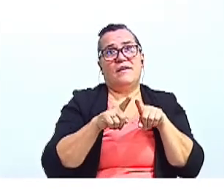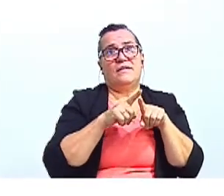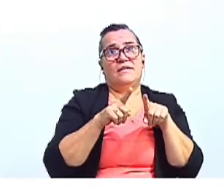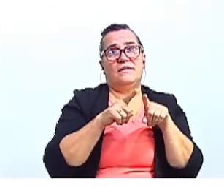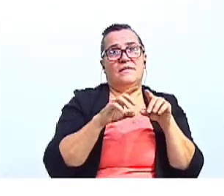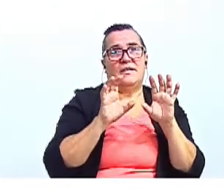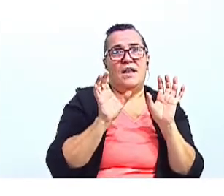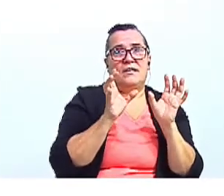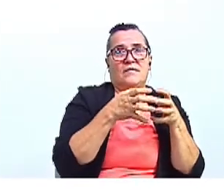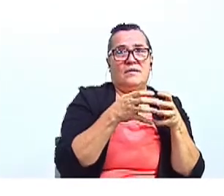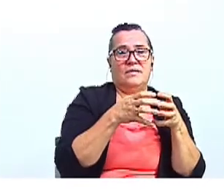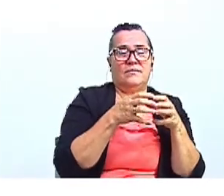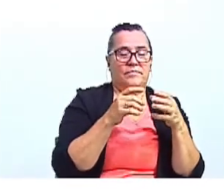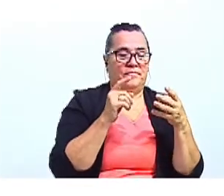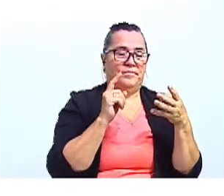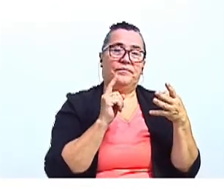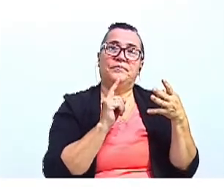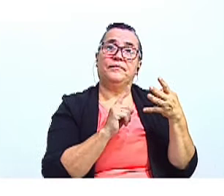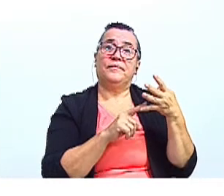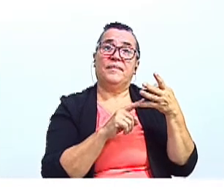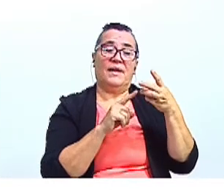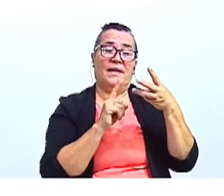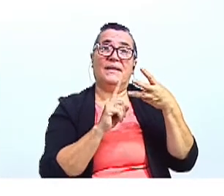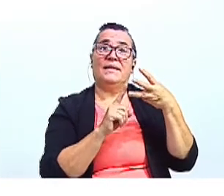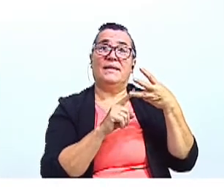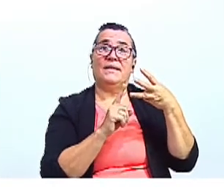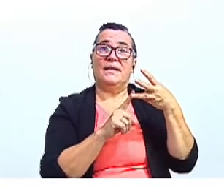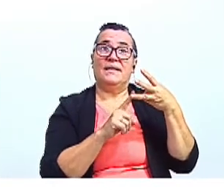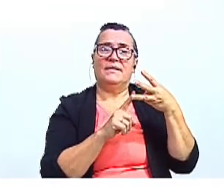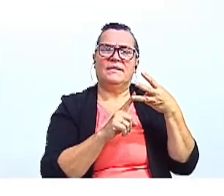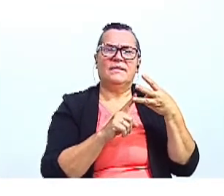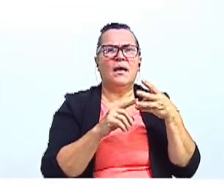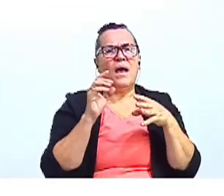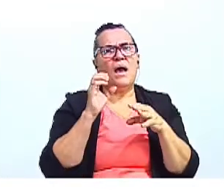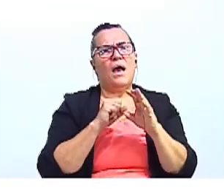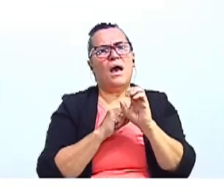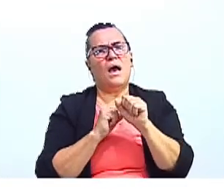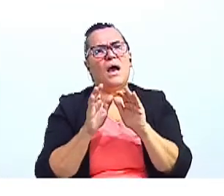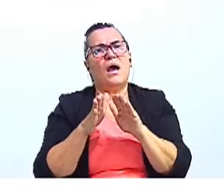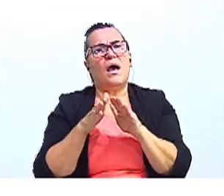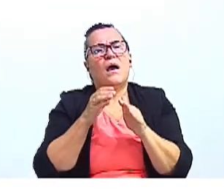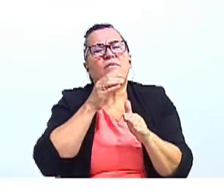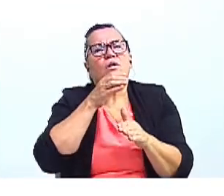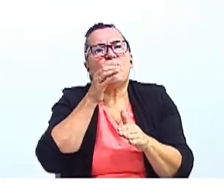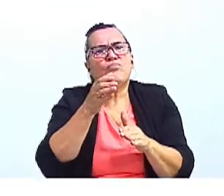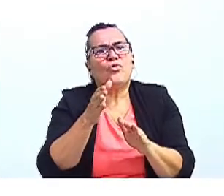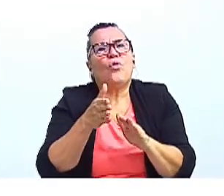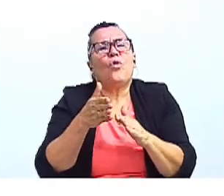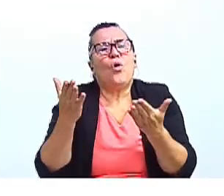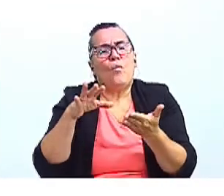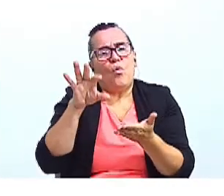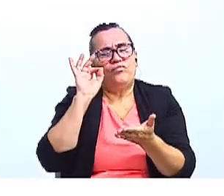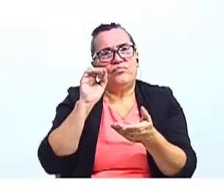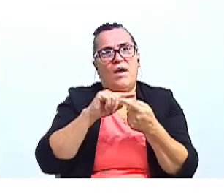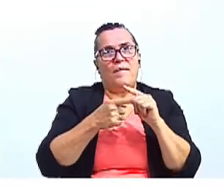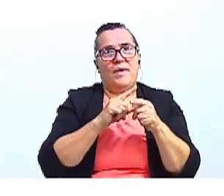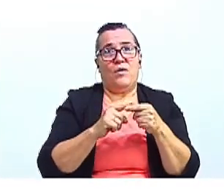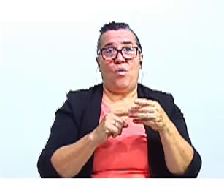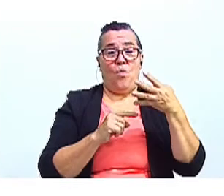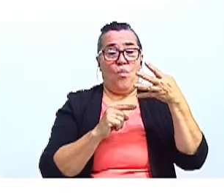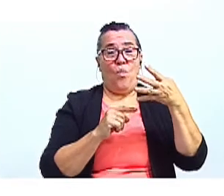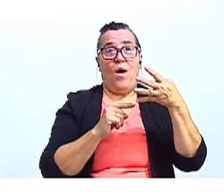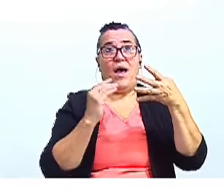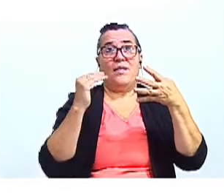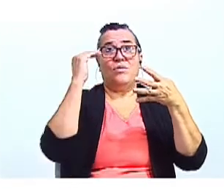cliques. Number 3, advice about how to find friends. Number